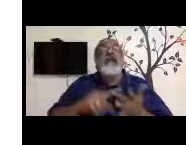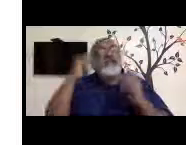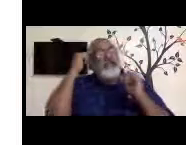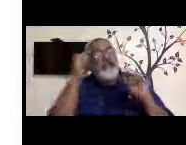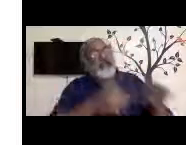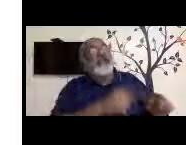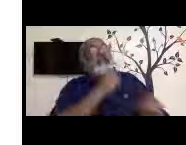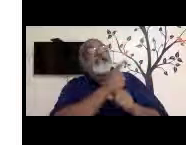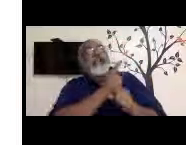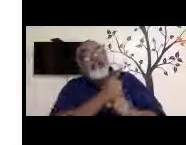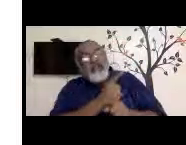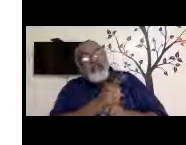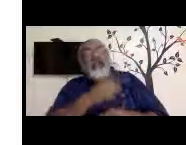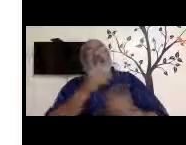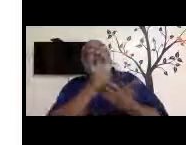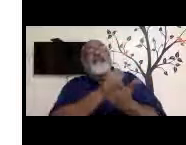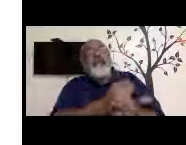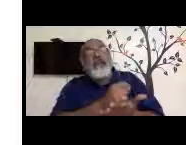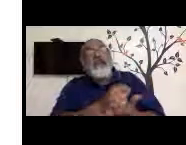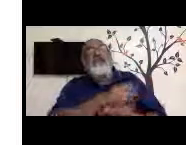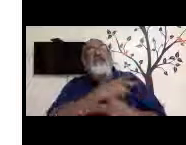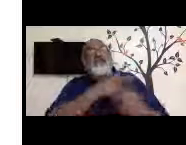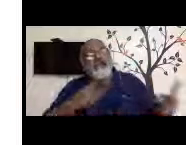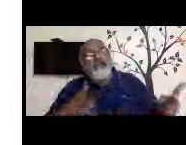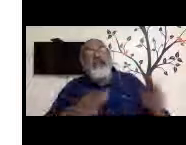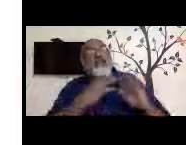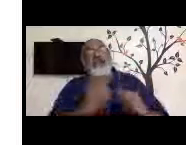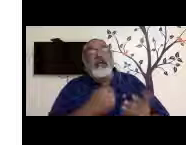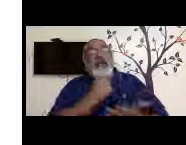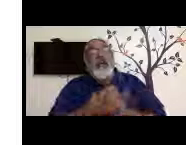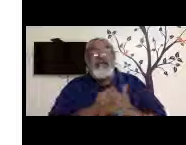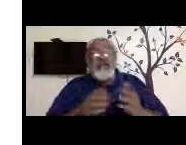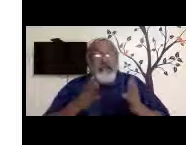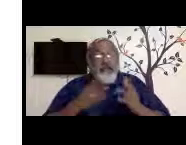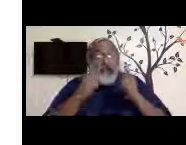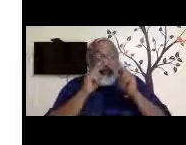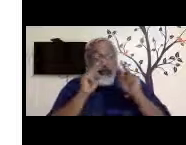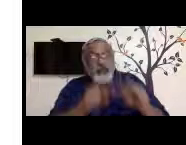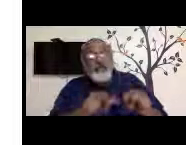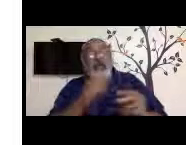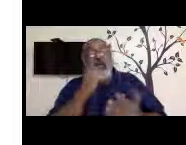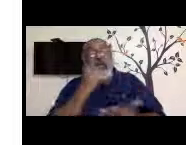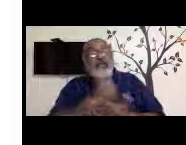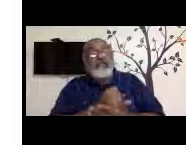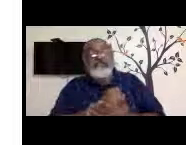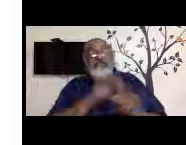view or aspect is missing in the act. And we have